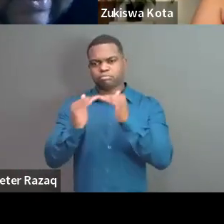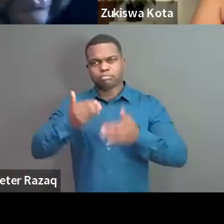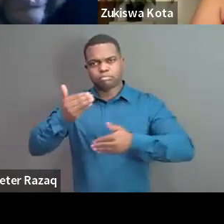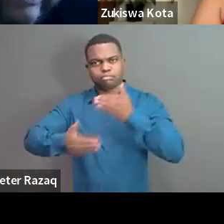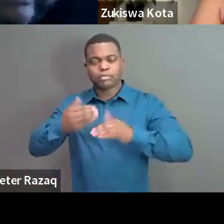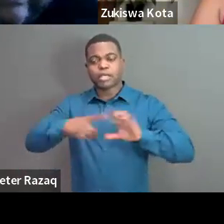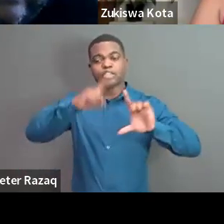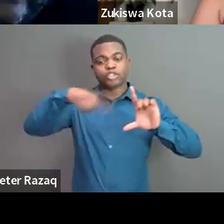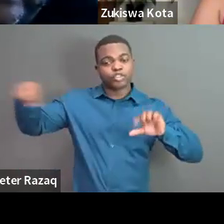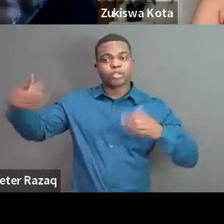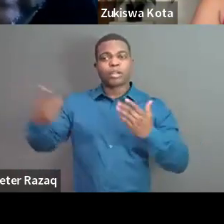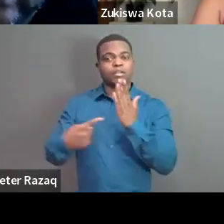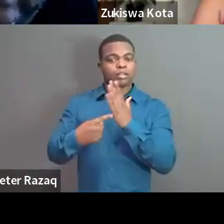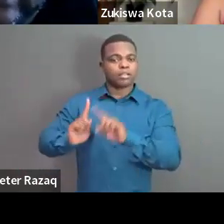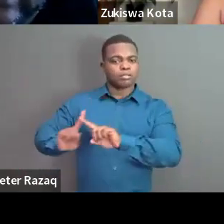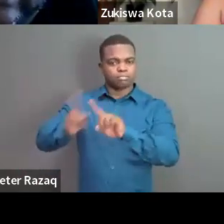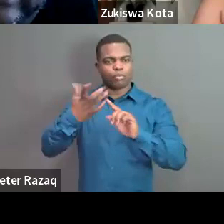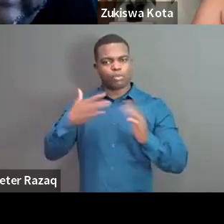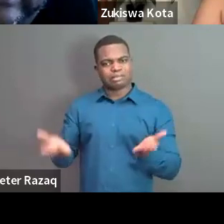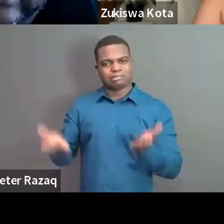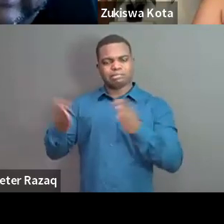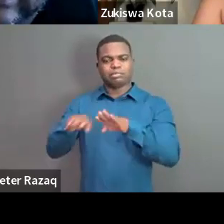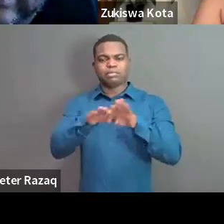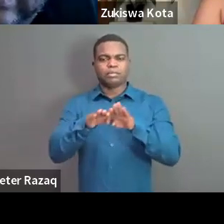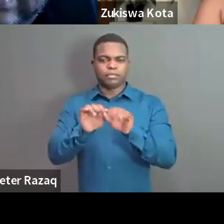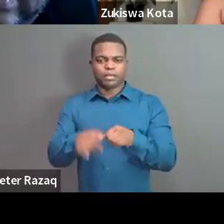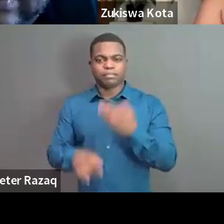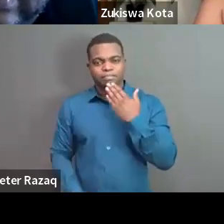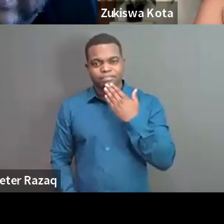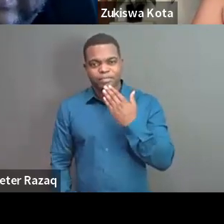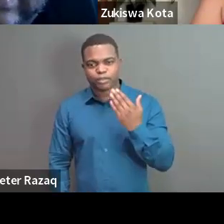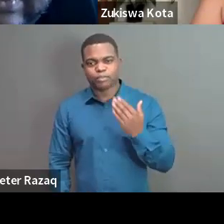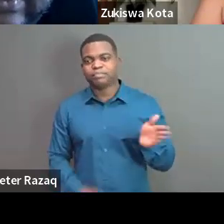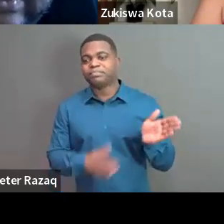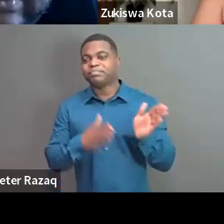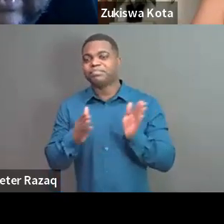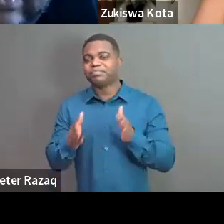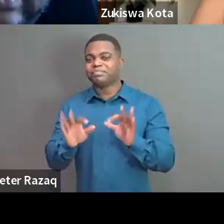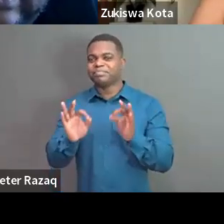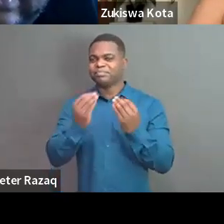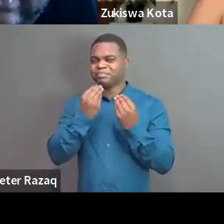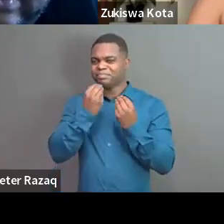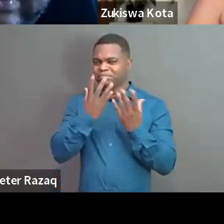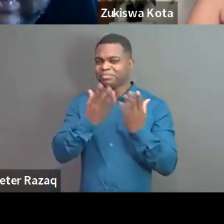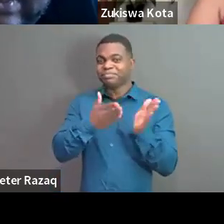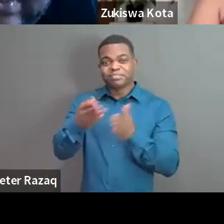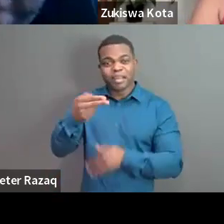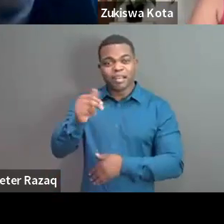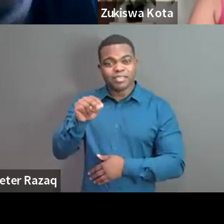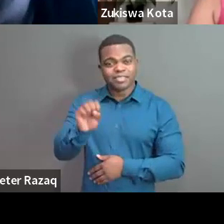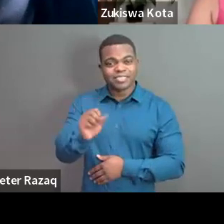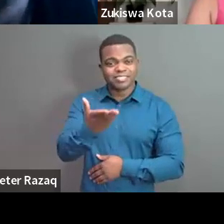Great, thank you. Hansa, I see you unmuted yourself. Do you Yes. have a 30-second